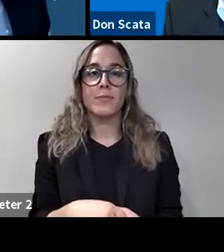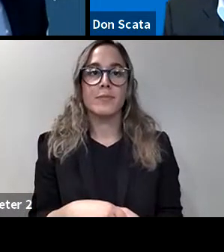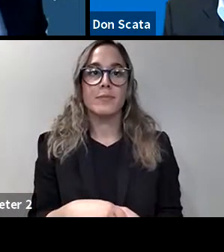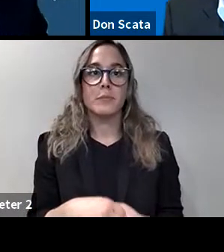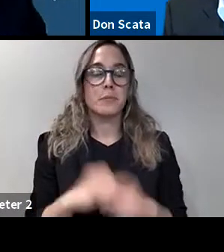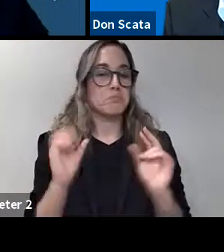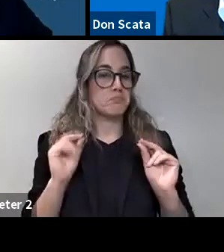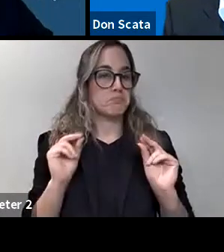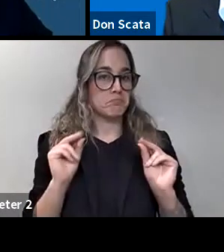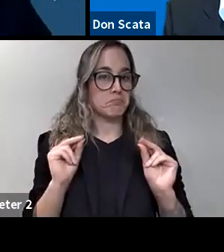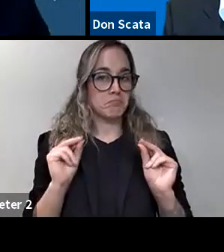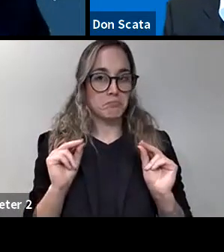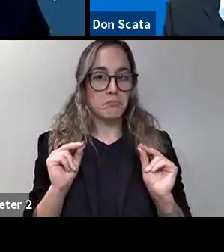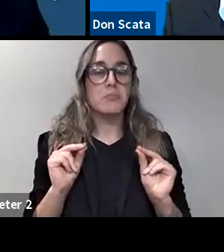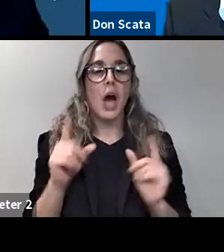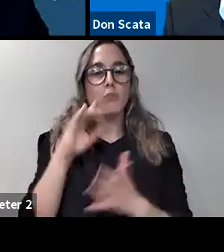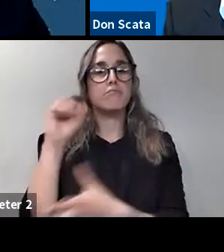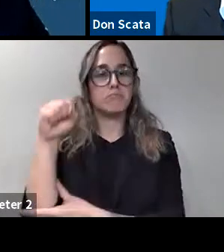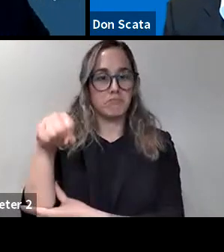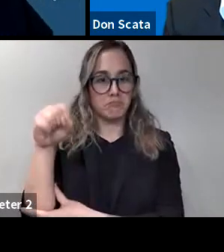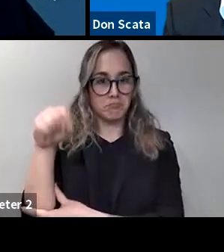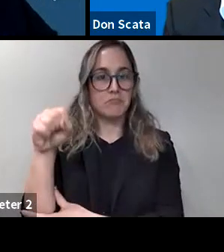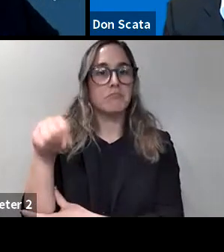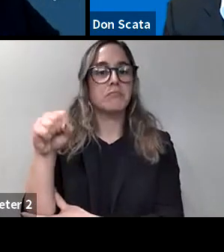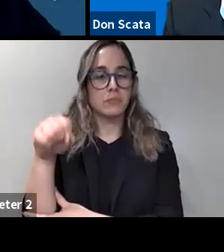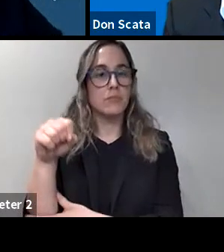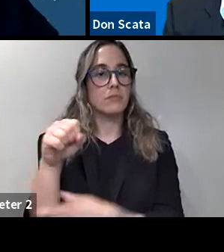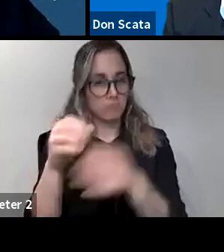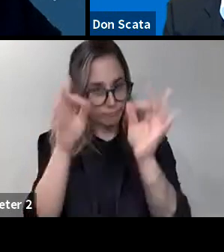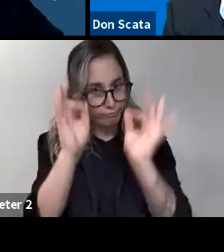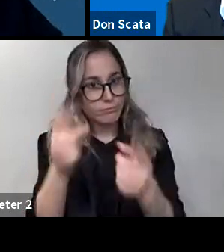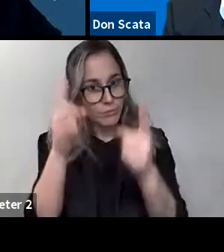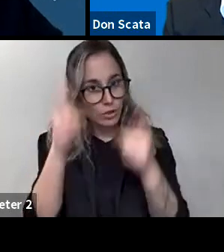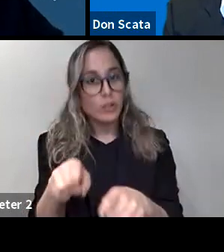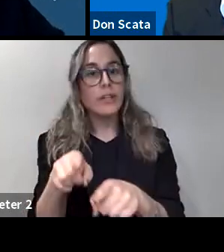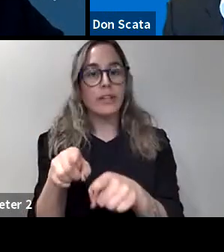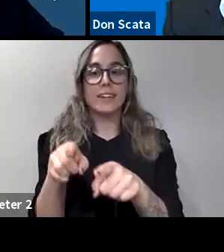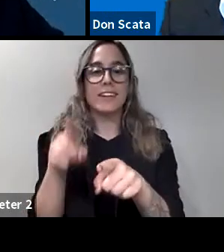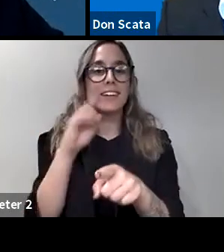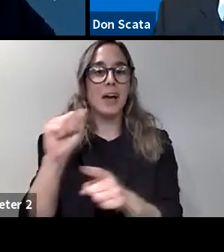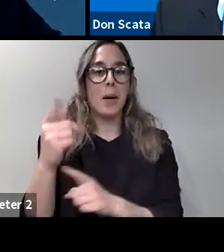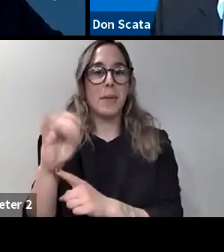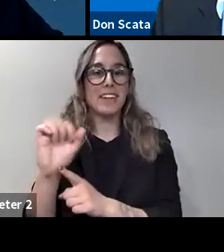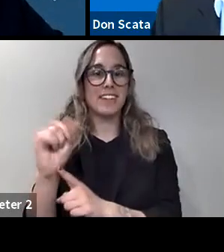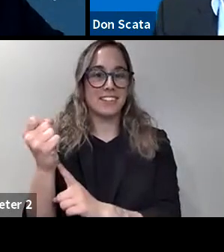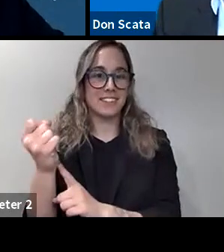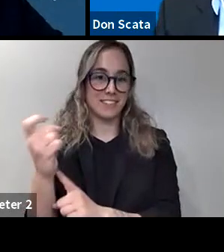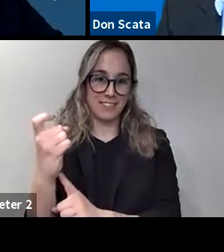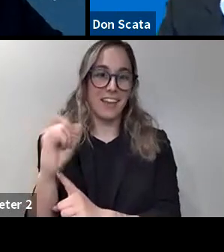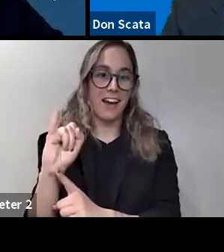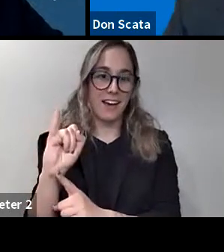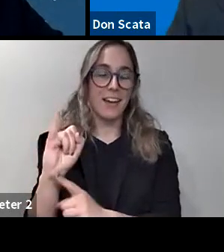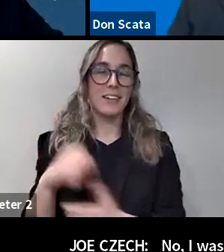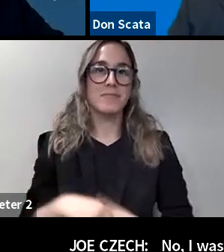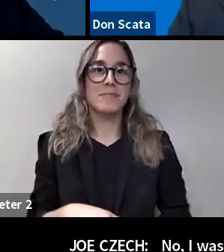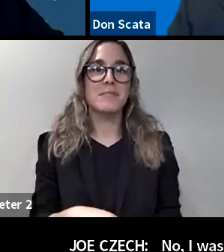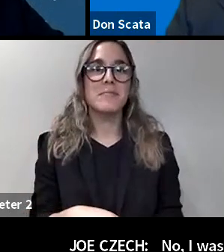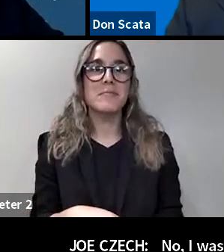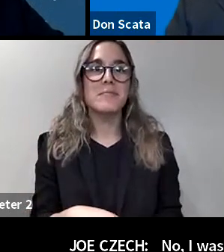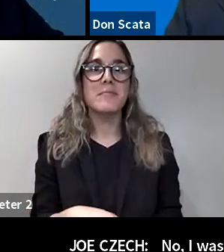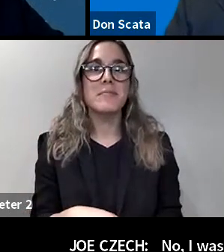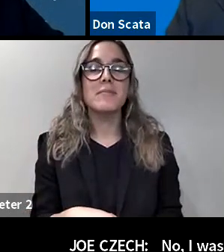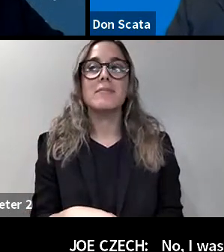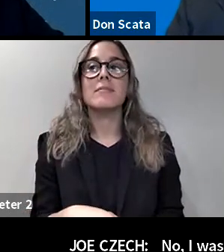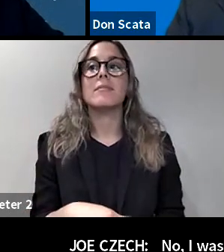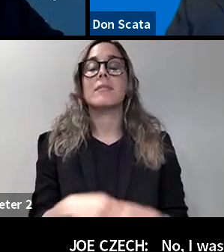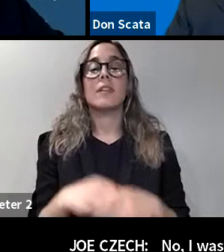No, I was shaking my head because I was definitely agreeing that Appendix I is the place to go. Excellent. I would note that